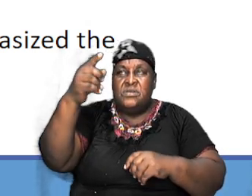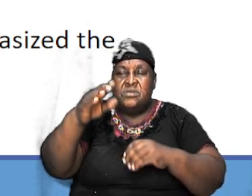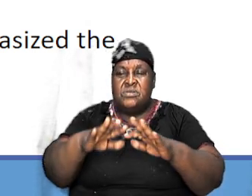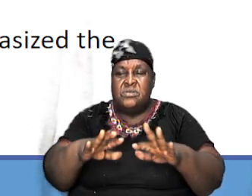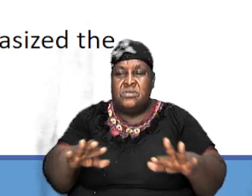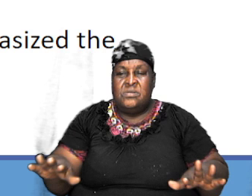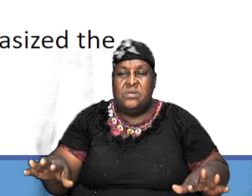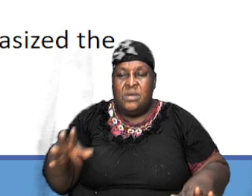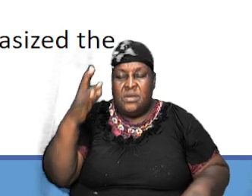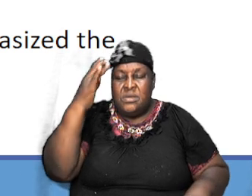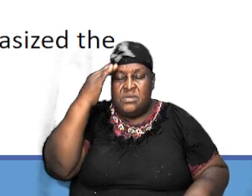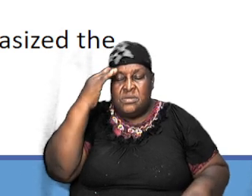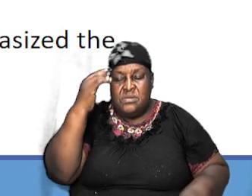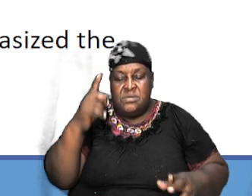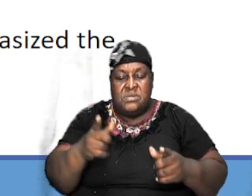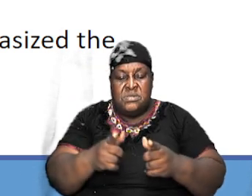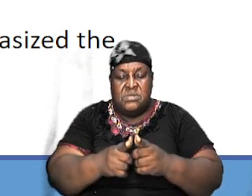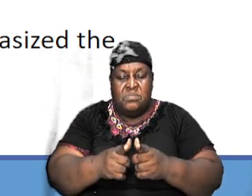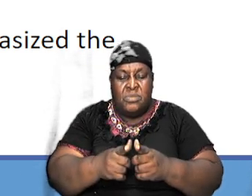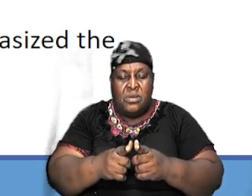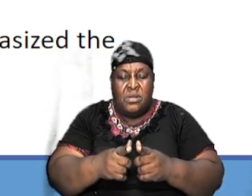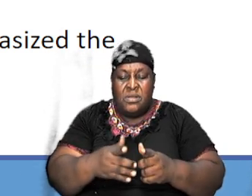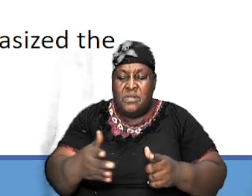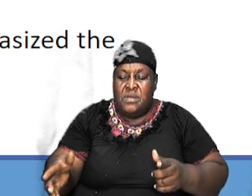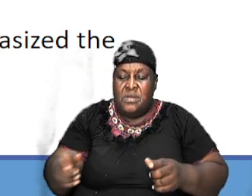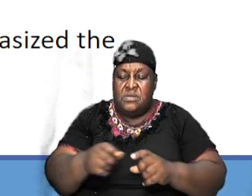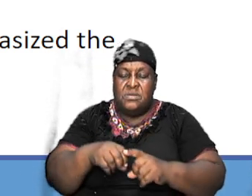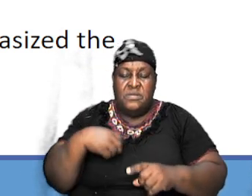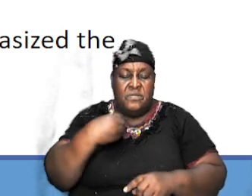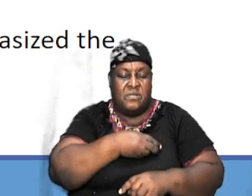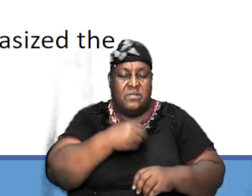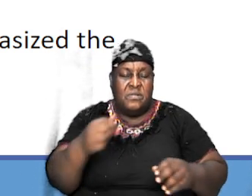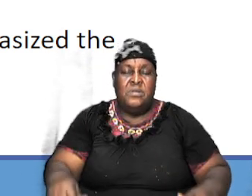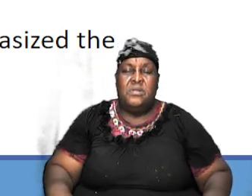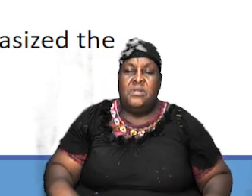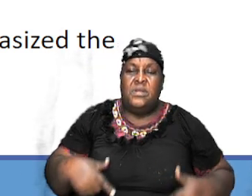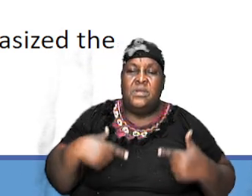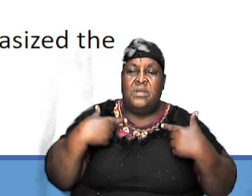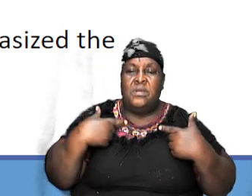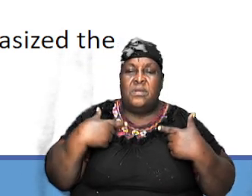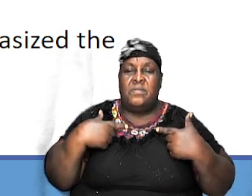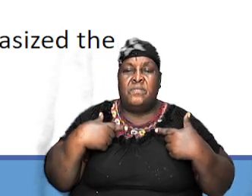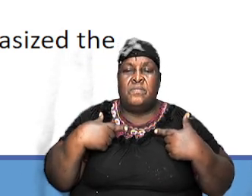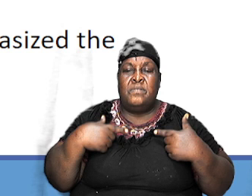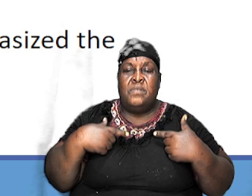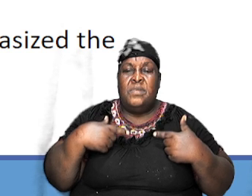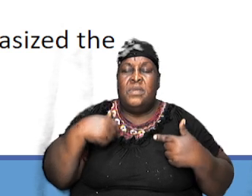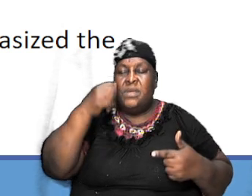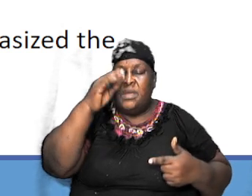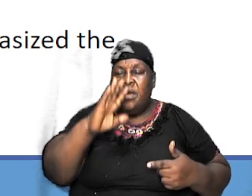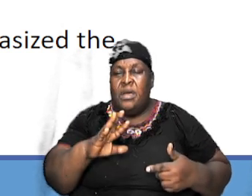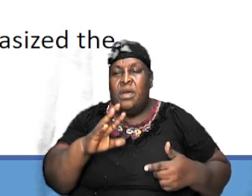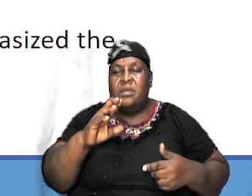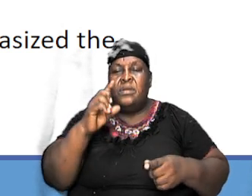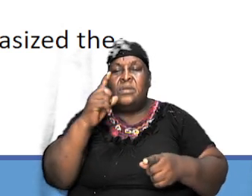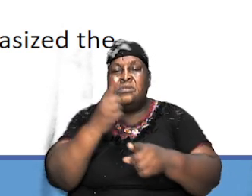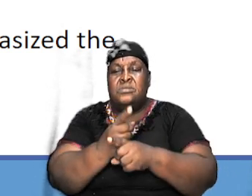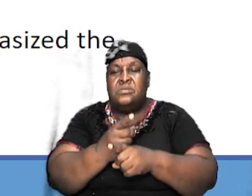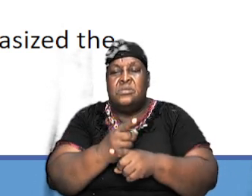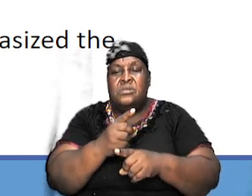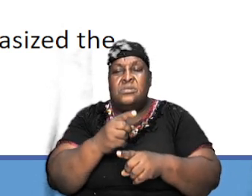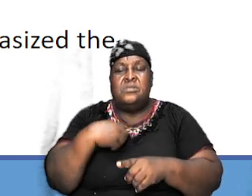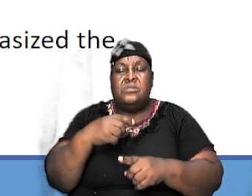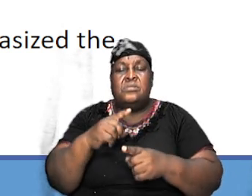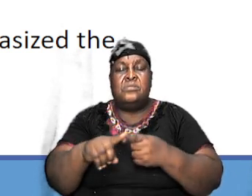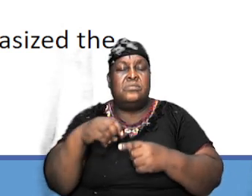small details of our life. You can find that in Luke 12, verse 7. That God will respond quickly to our